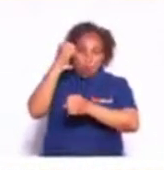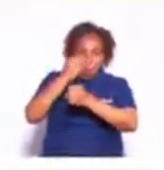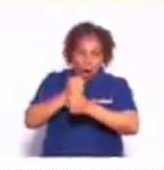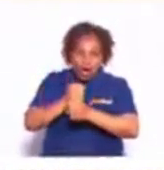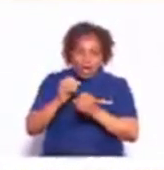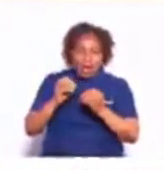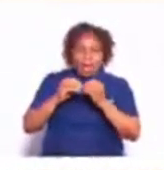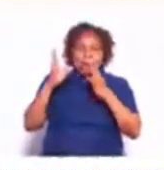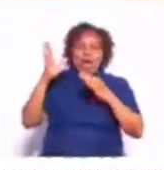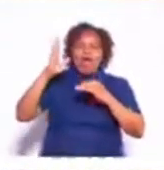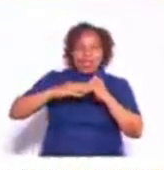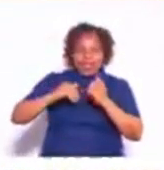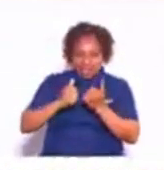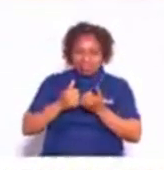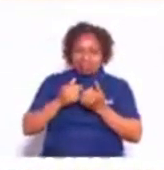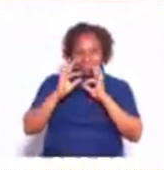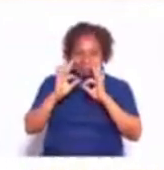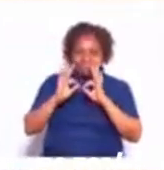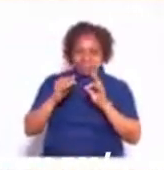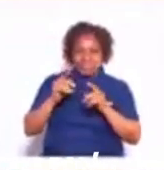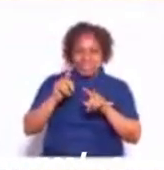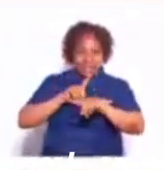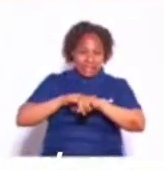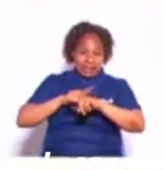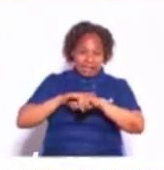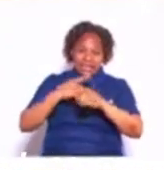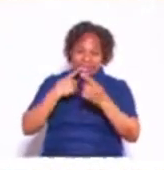than intelligence quotient, as I said.